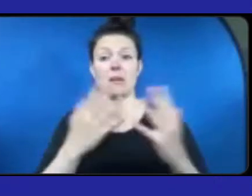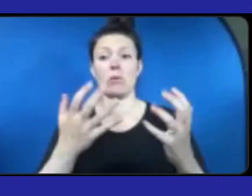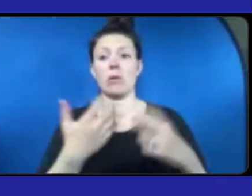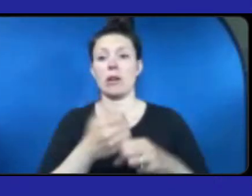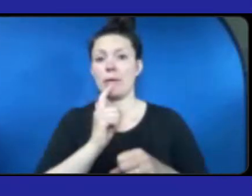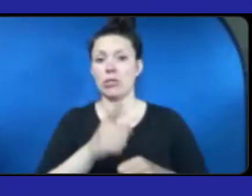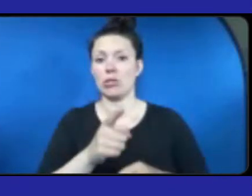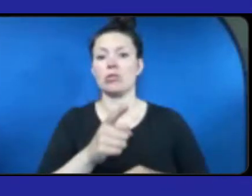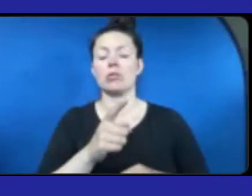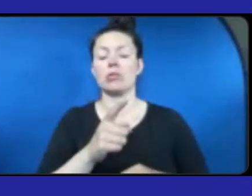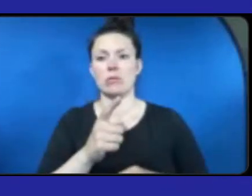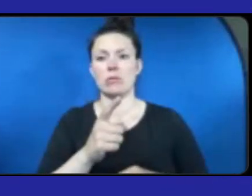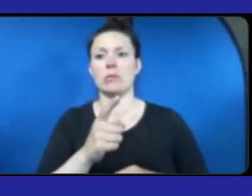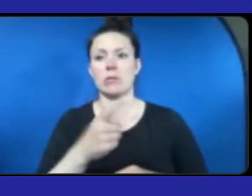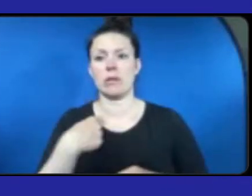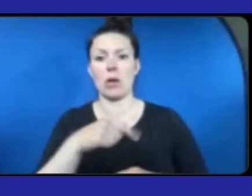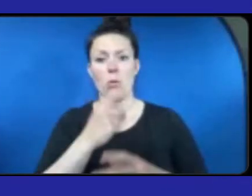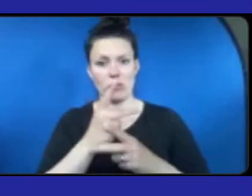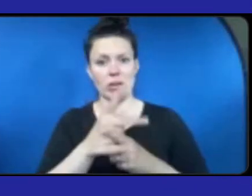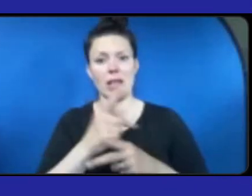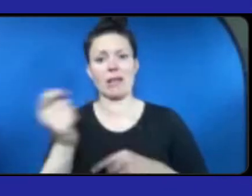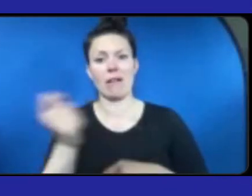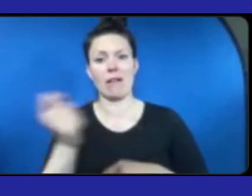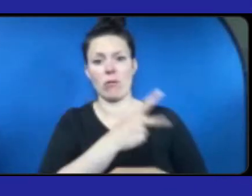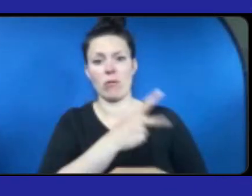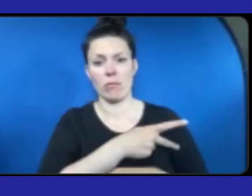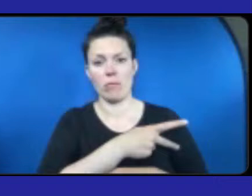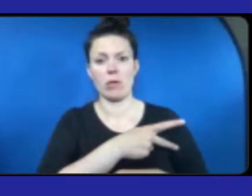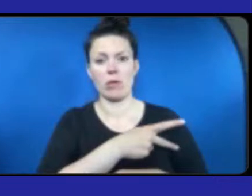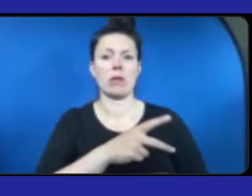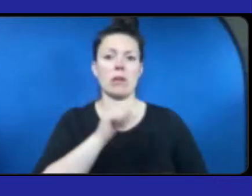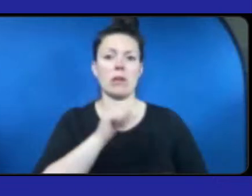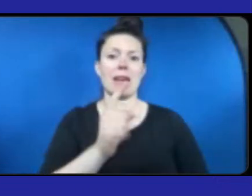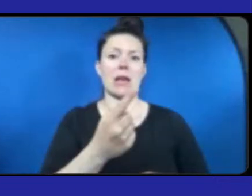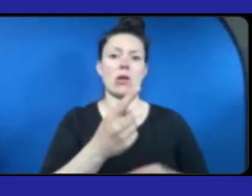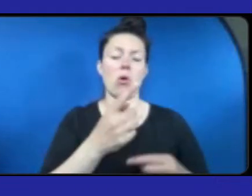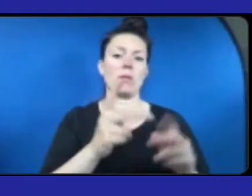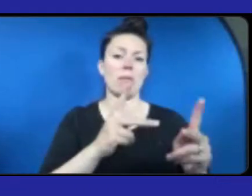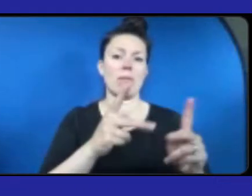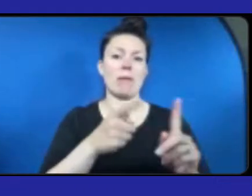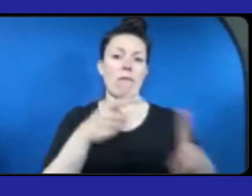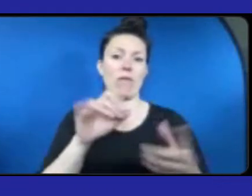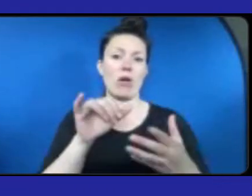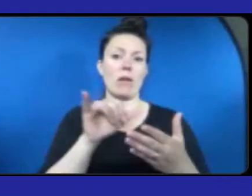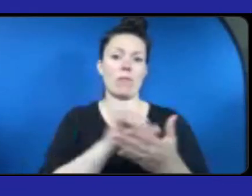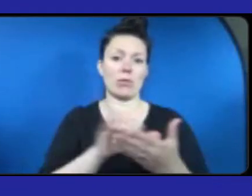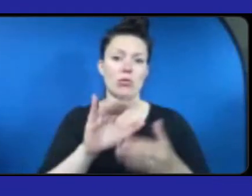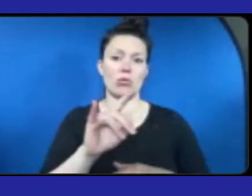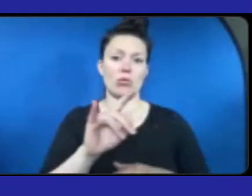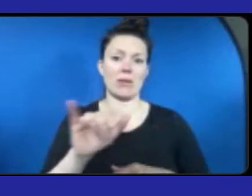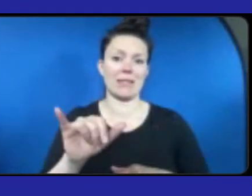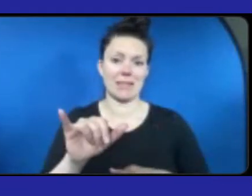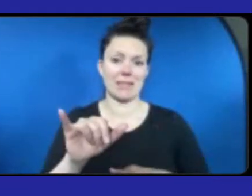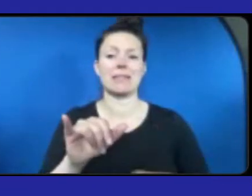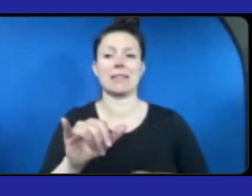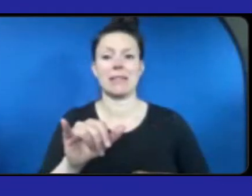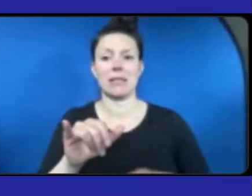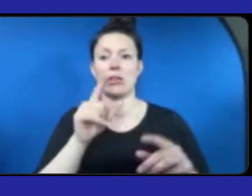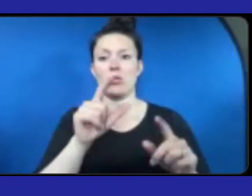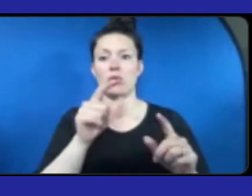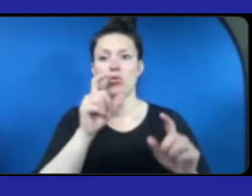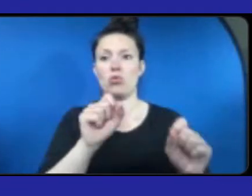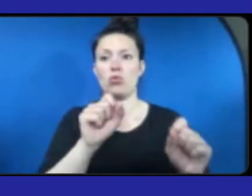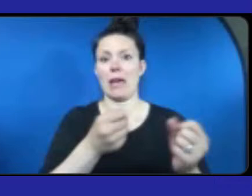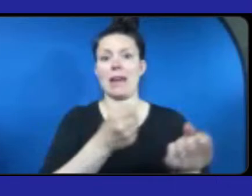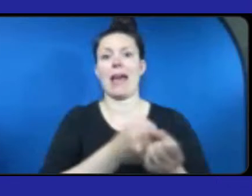were taking care of all patients and not sort of the New Yorkers who were best able to advocate for themselves or reach